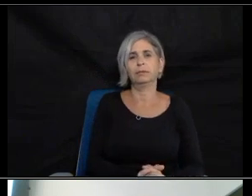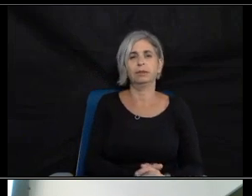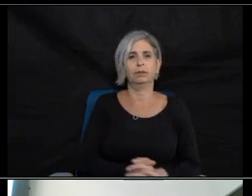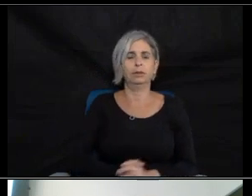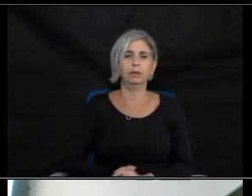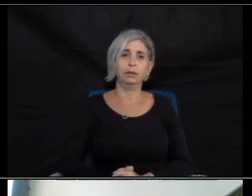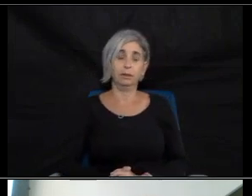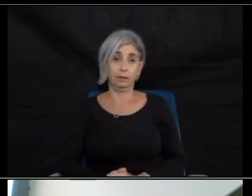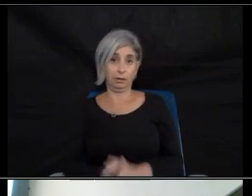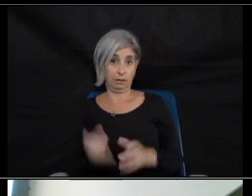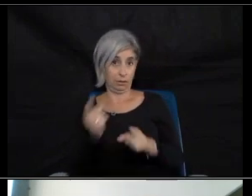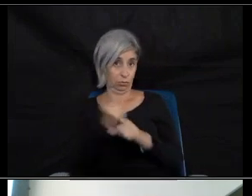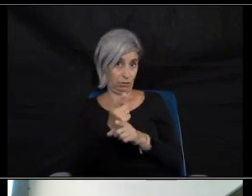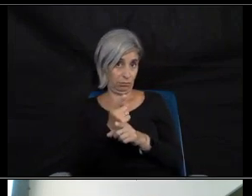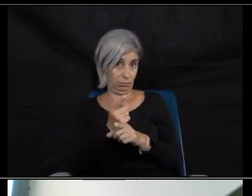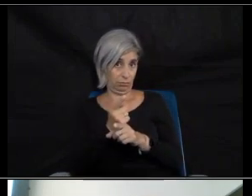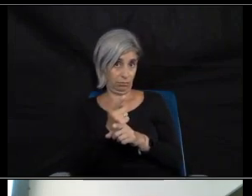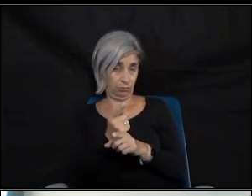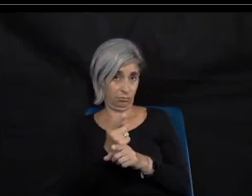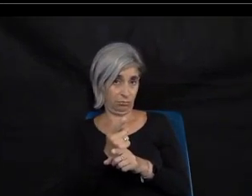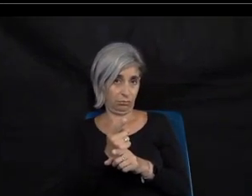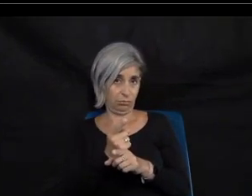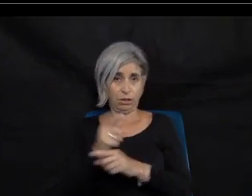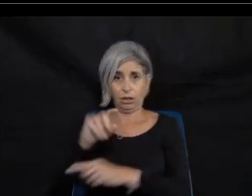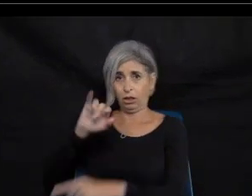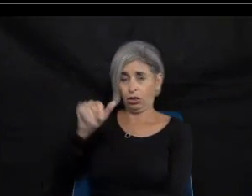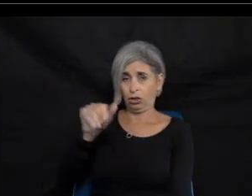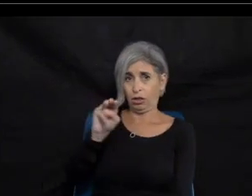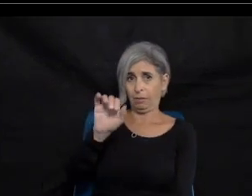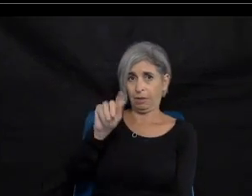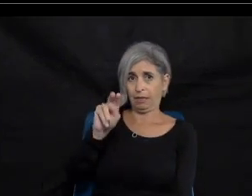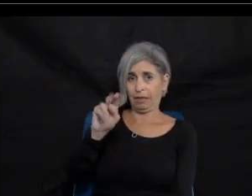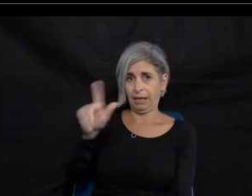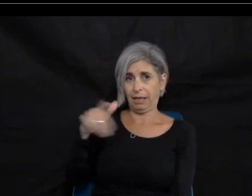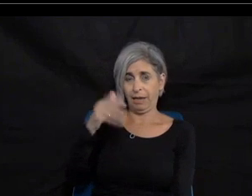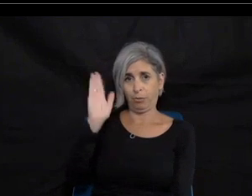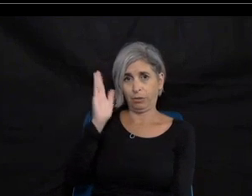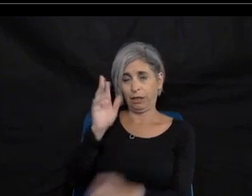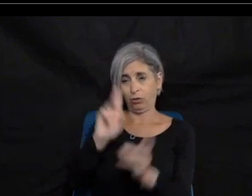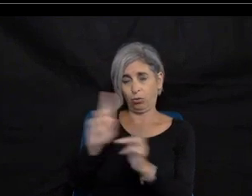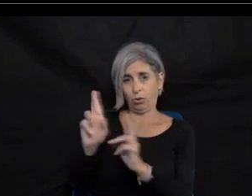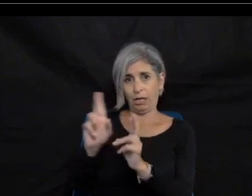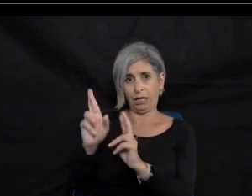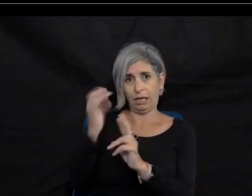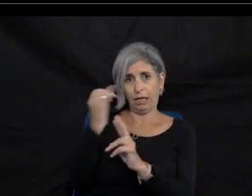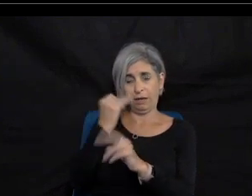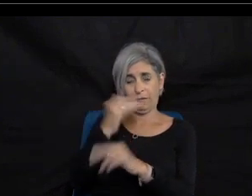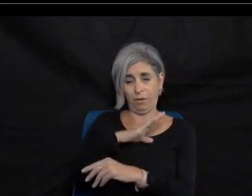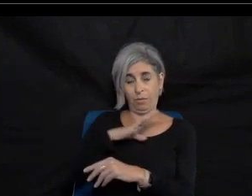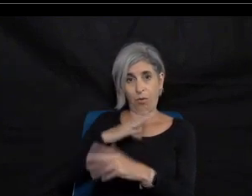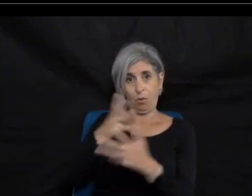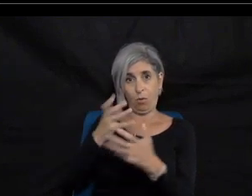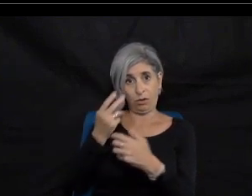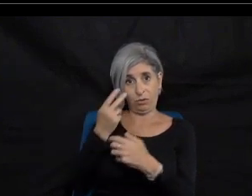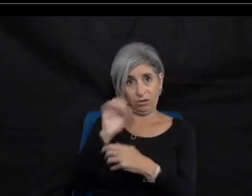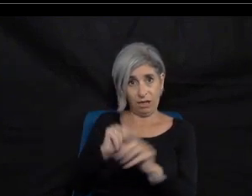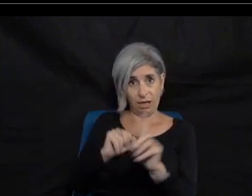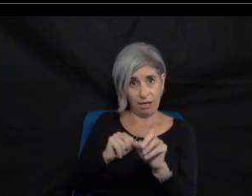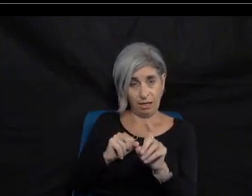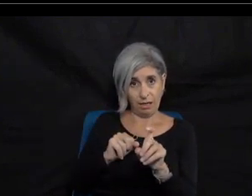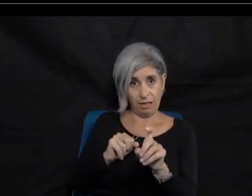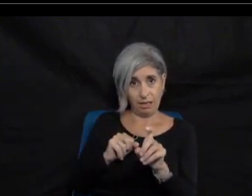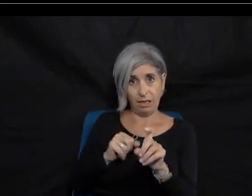Is that correct? Yeah, this is John McNally. I do have a presentation ready to go if the board would like to see that. I'd